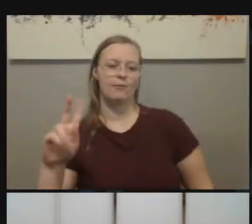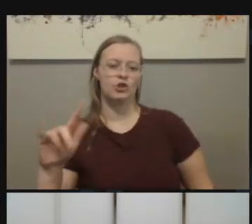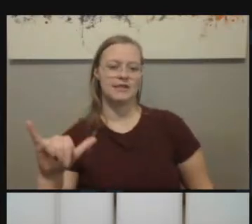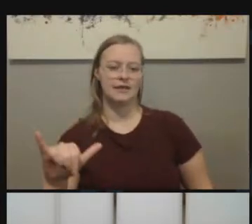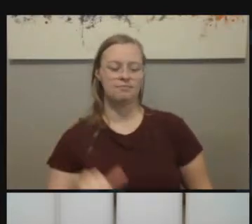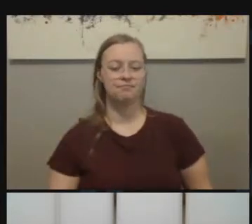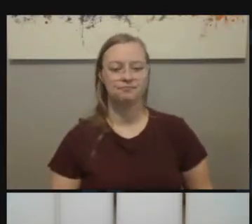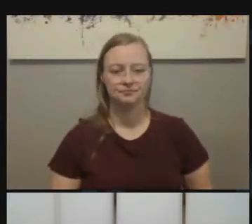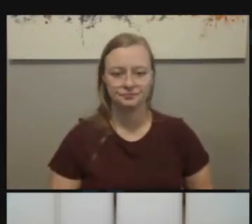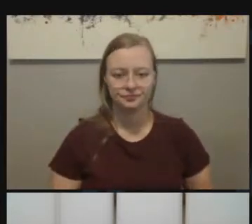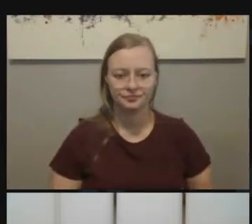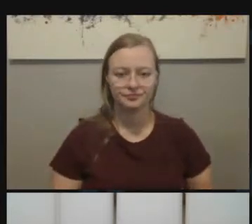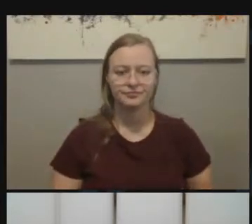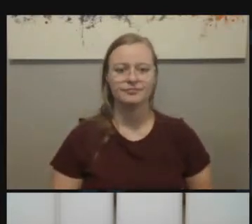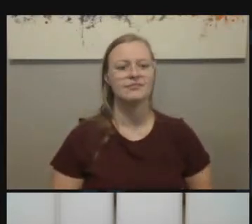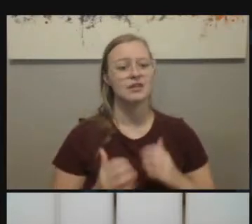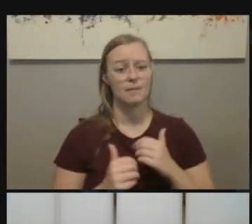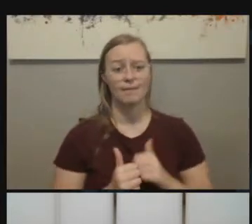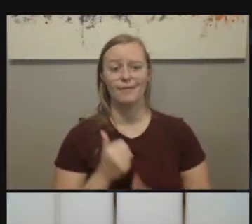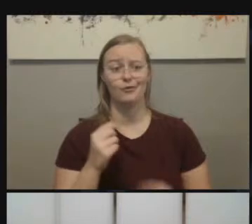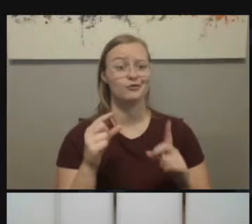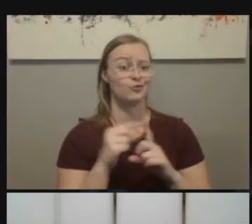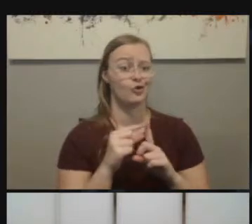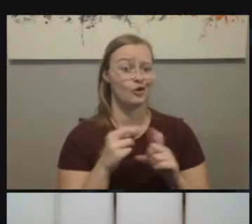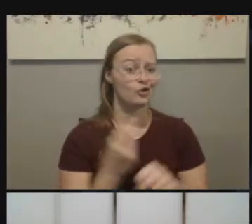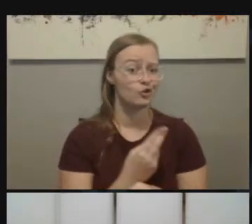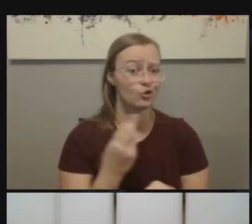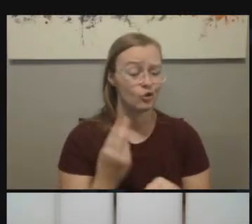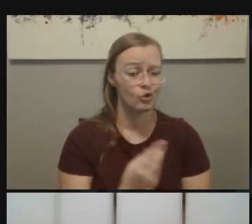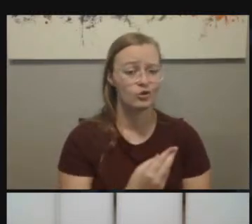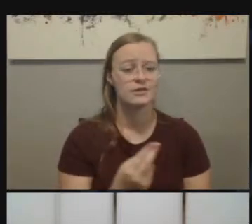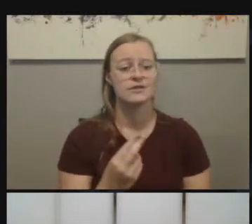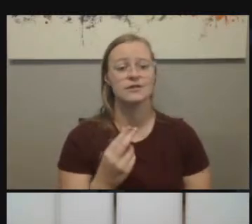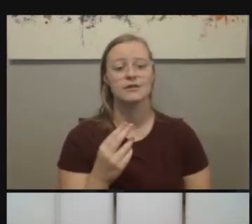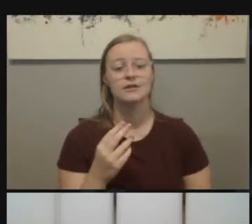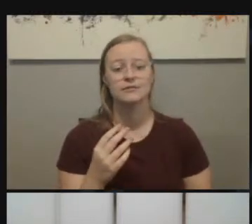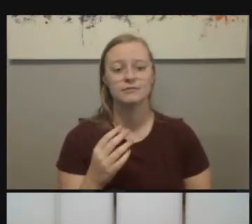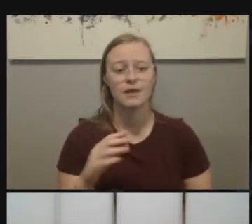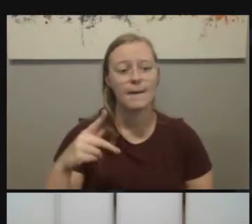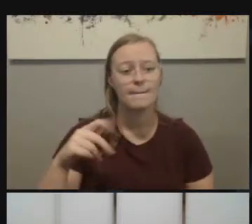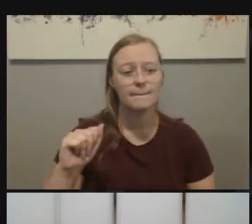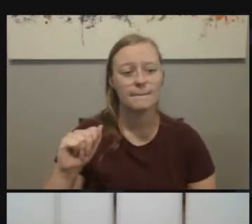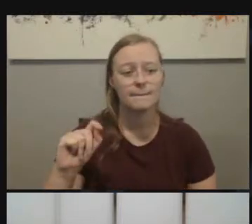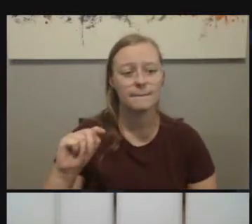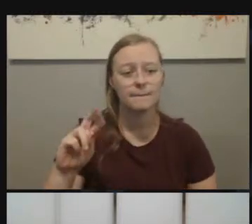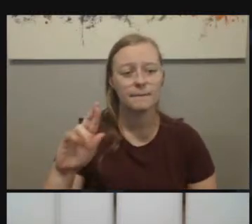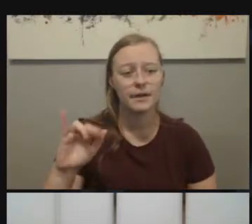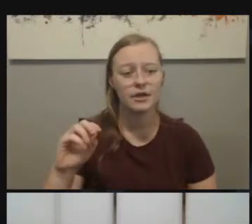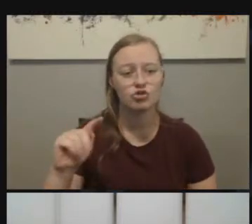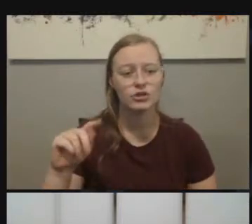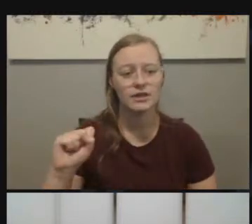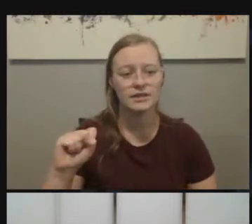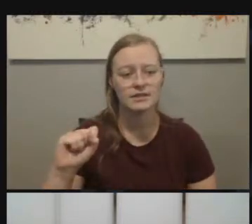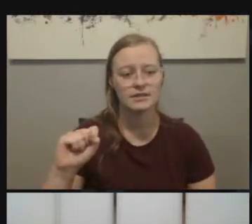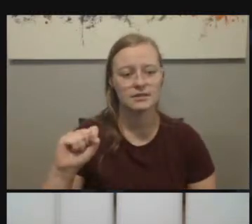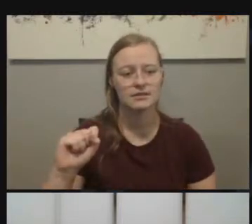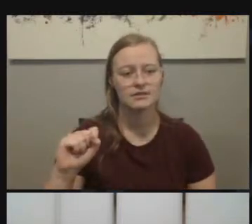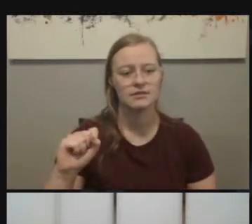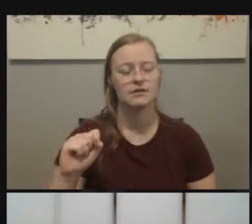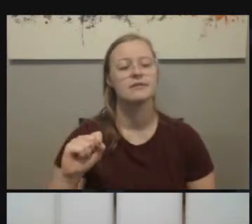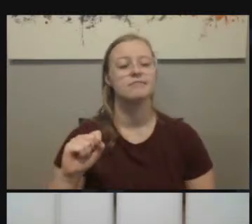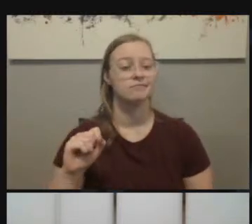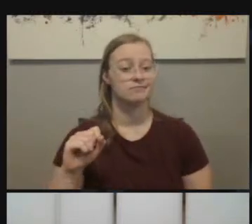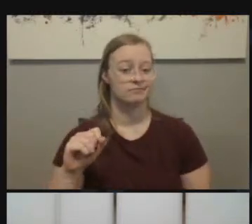injurious word that was used in discourse by patriots was the word